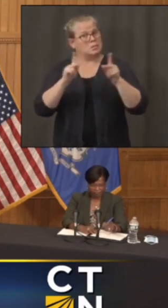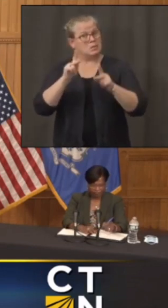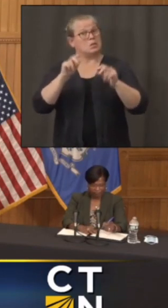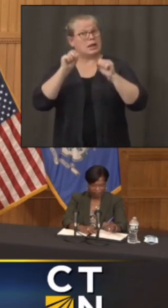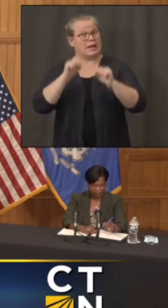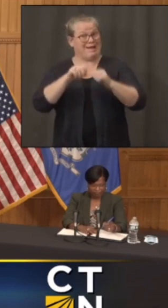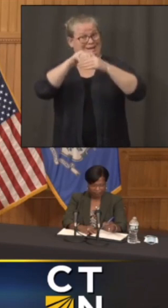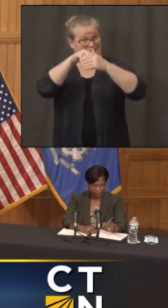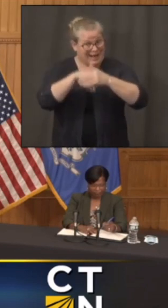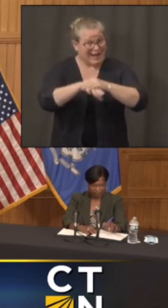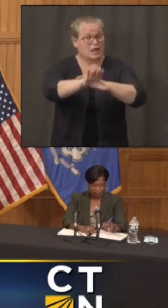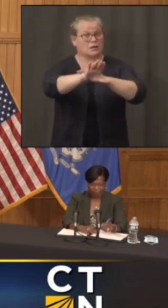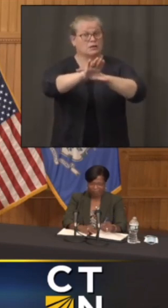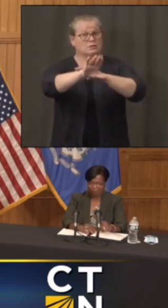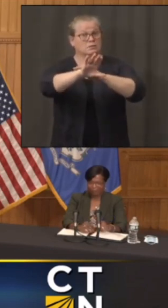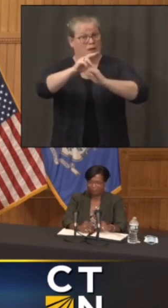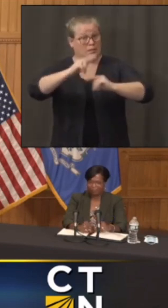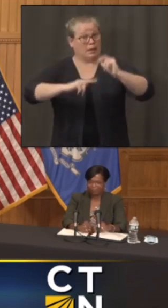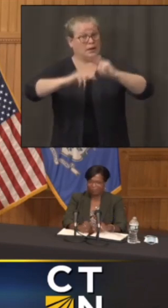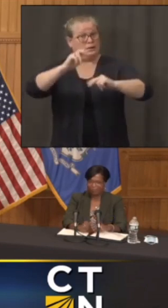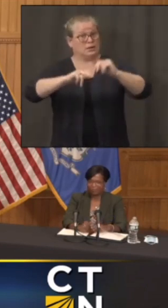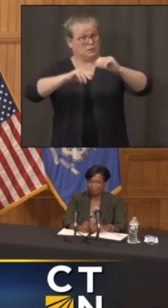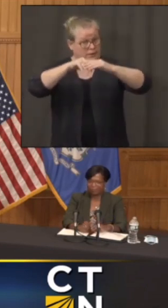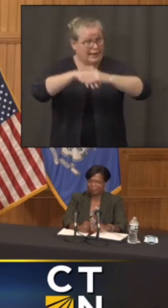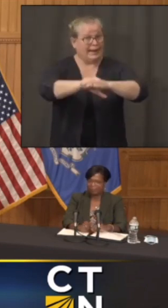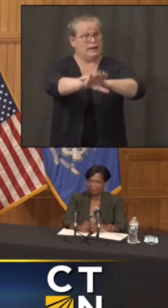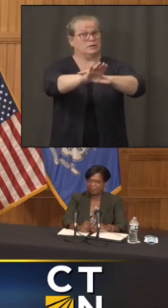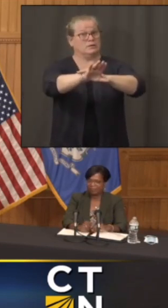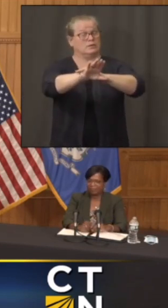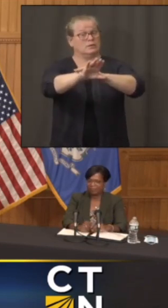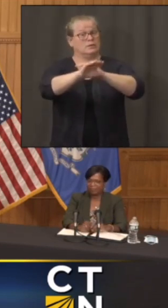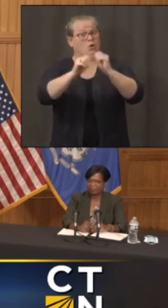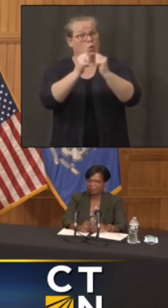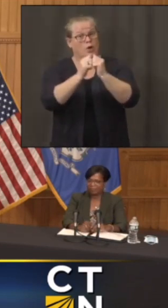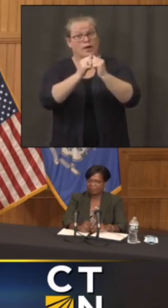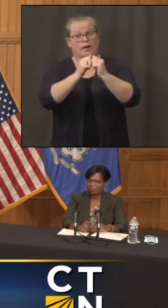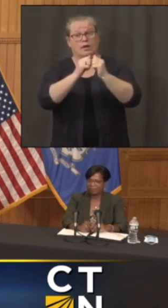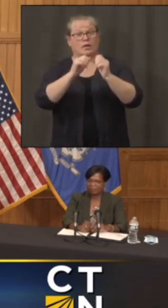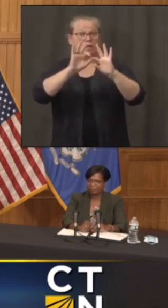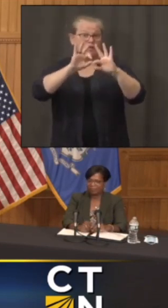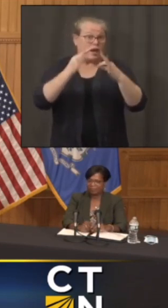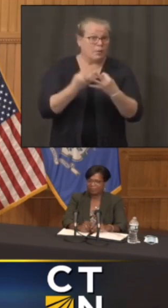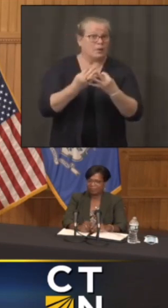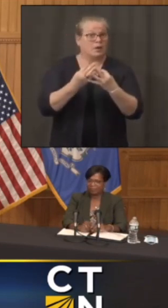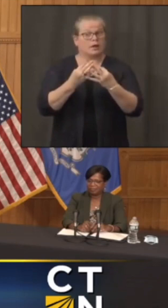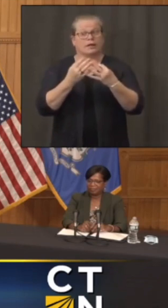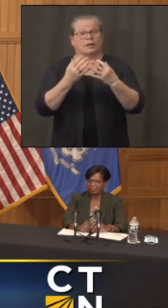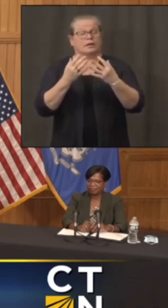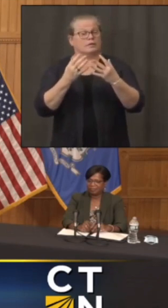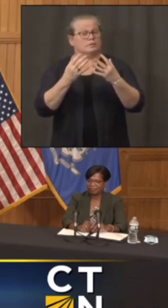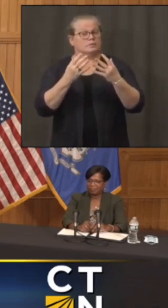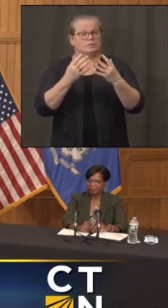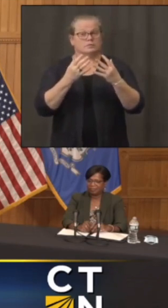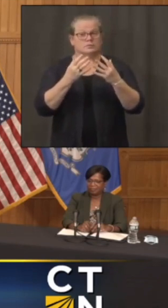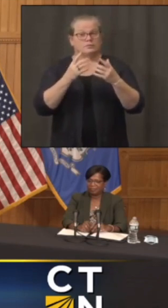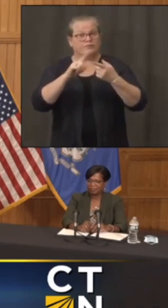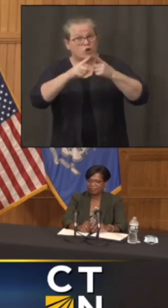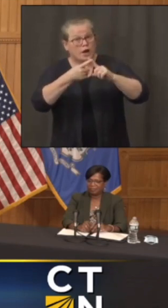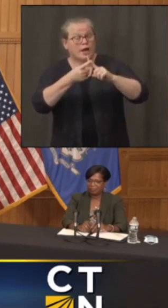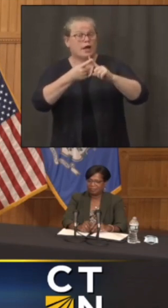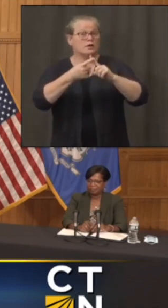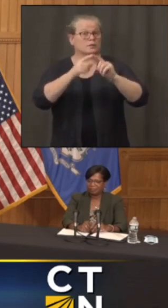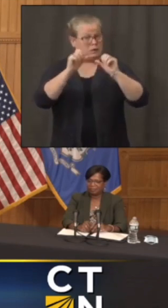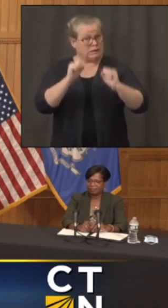the facility and be with their loved one with no social distancing, you know.